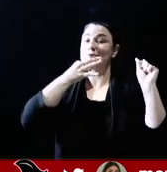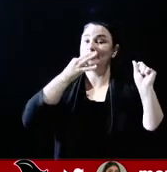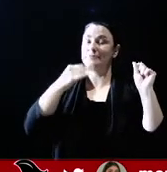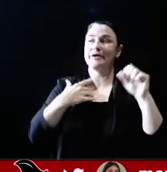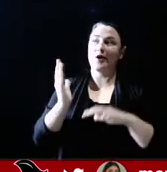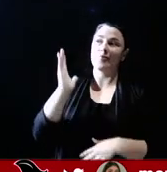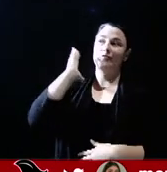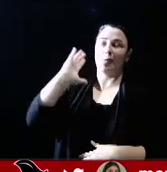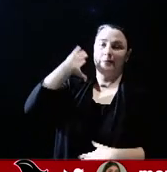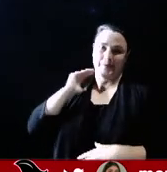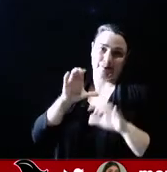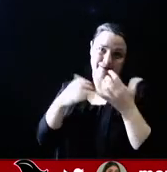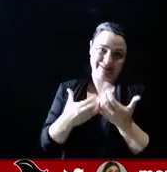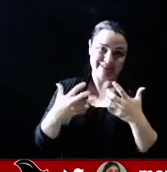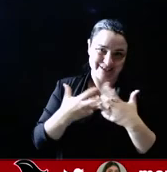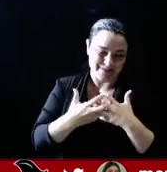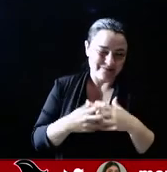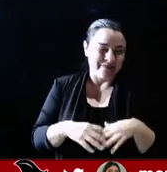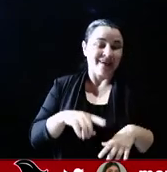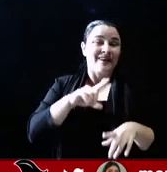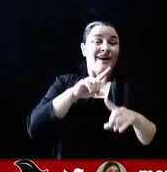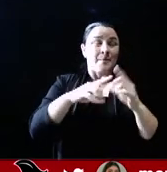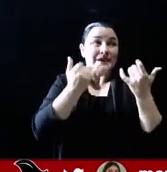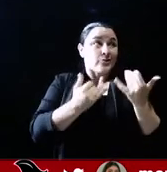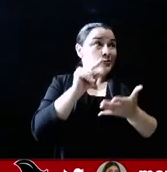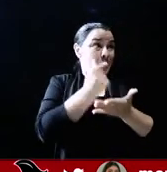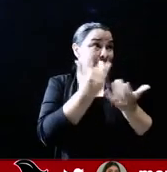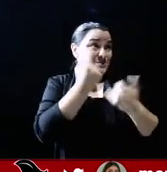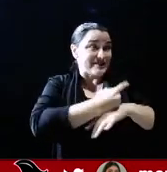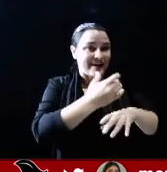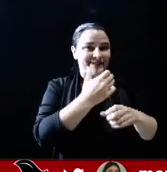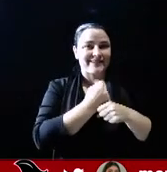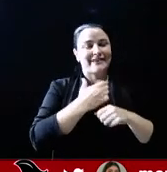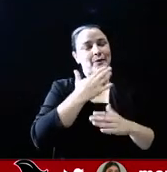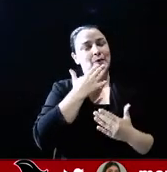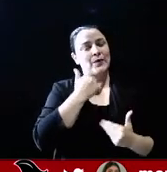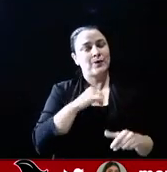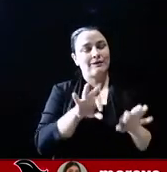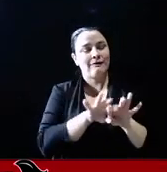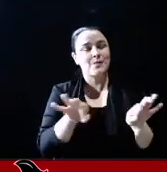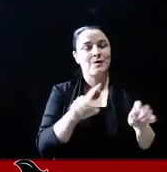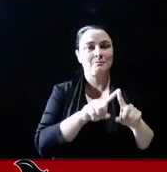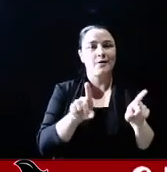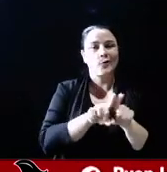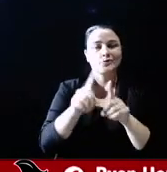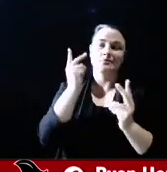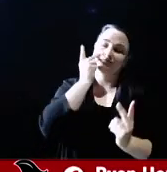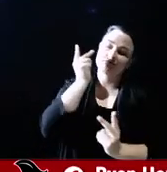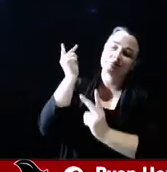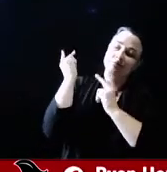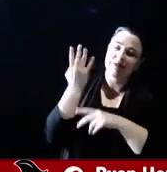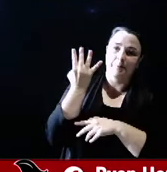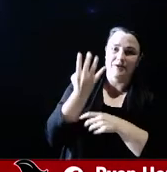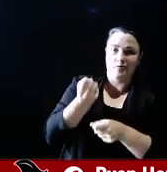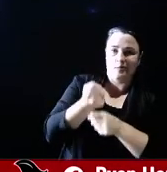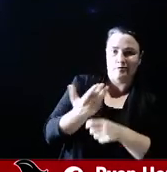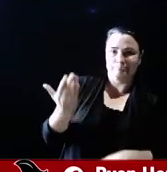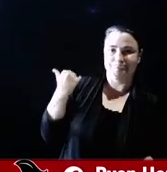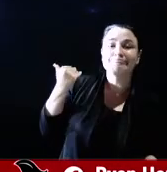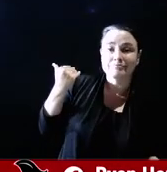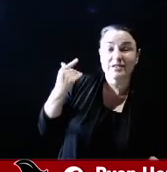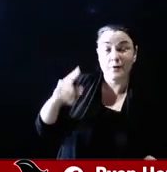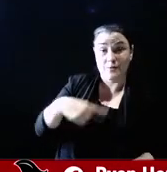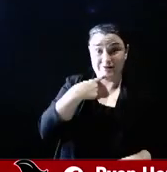finally get that sweet, sweet diploma, but also to look back once more at the past 4 years of our lives. When I was told I'd be giving a speech